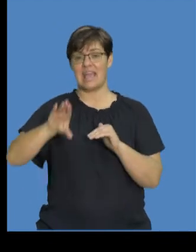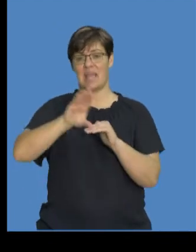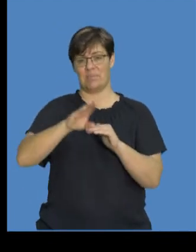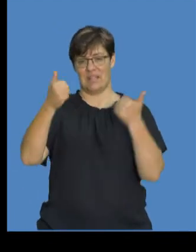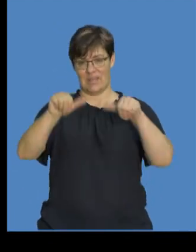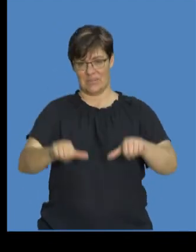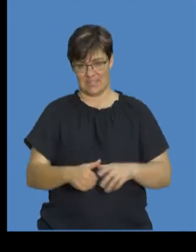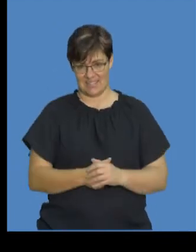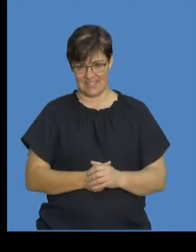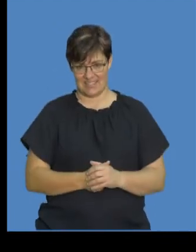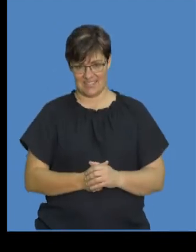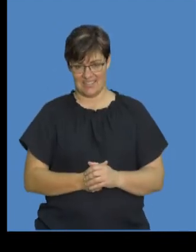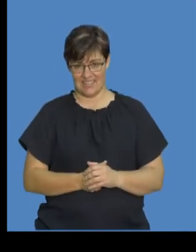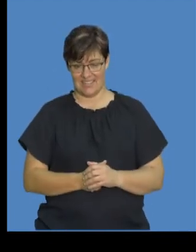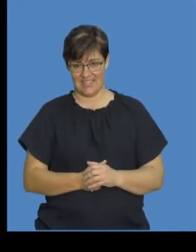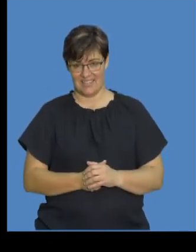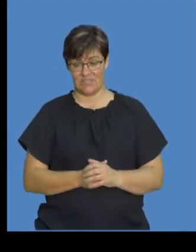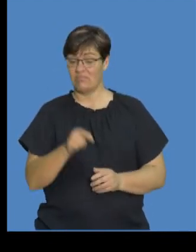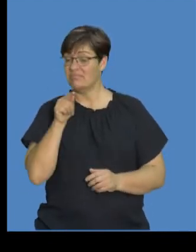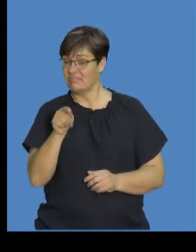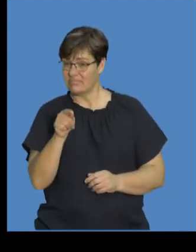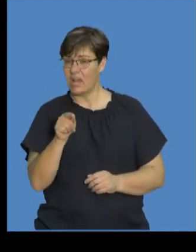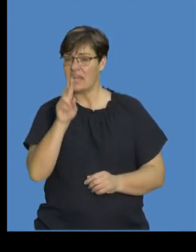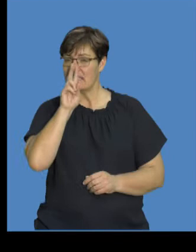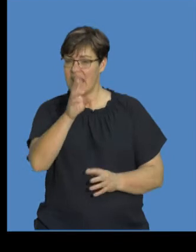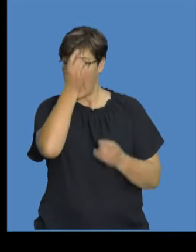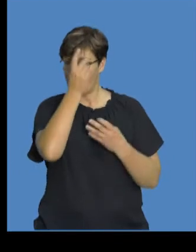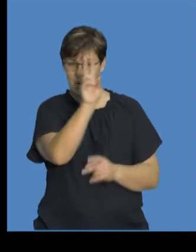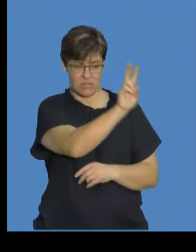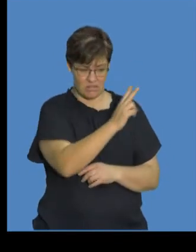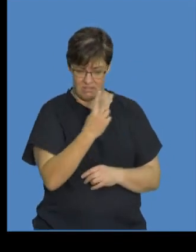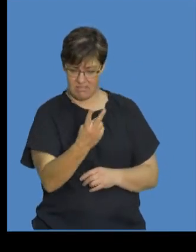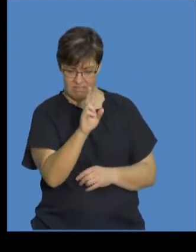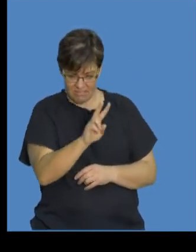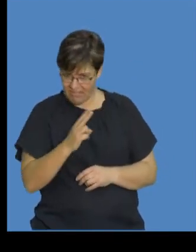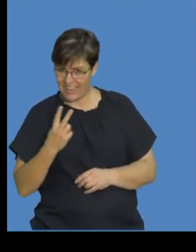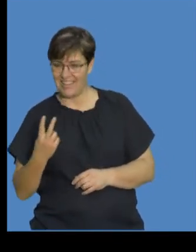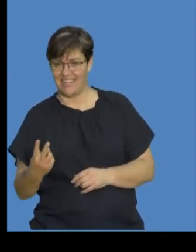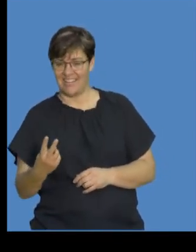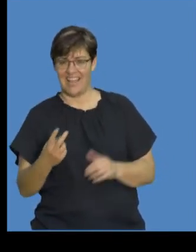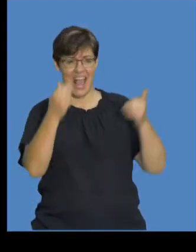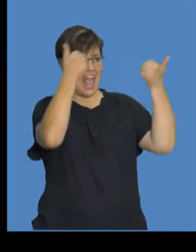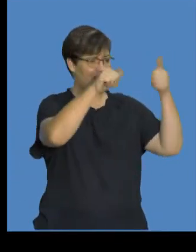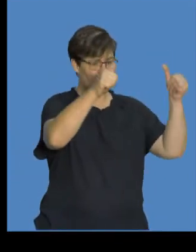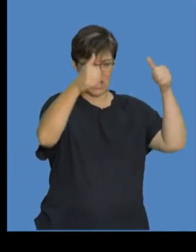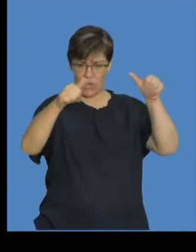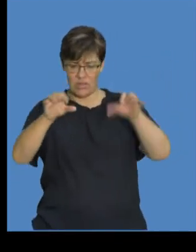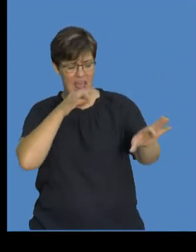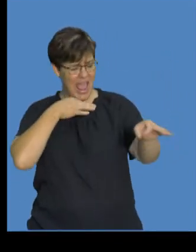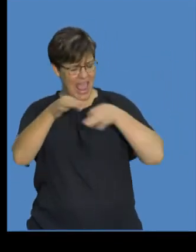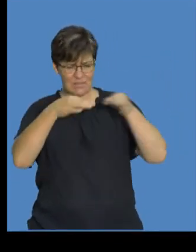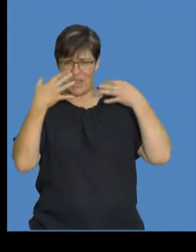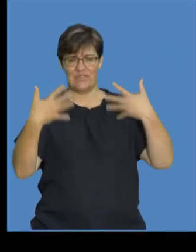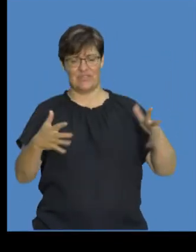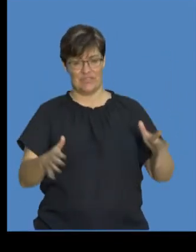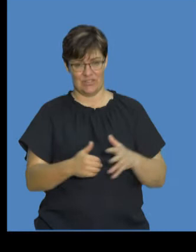into my capital account. So in this way, you've seen the flow of information. All the accounts have